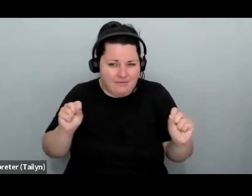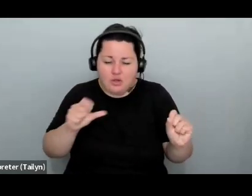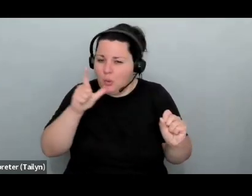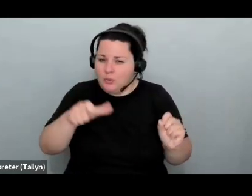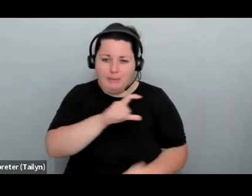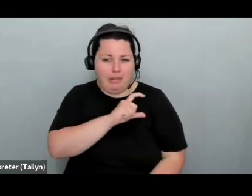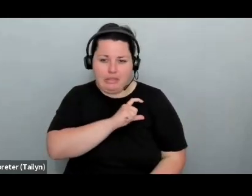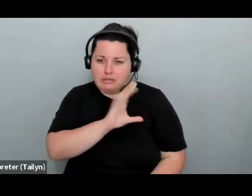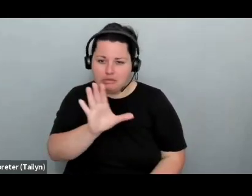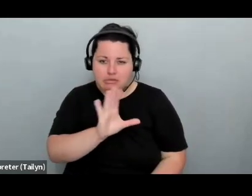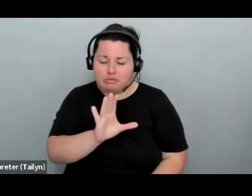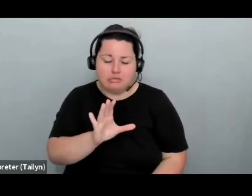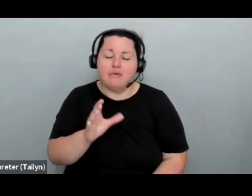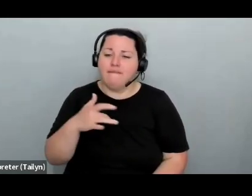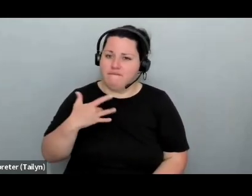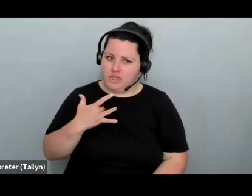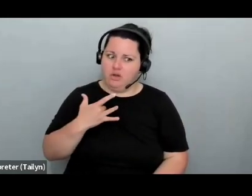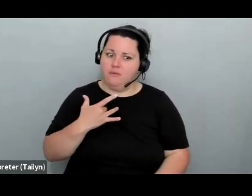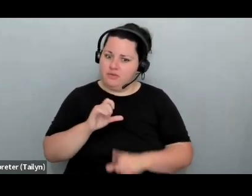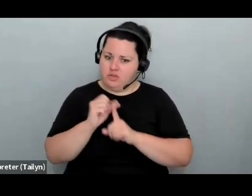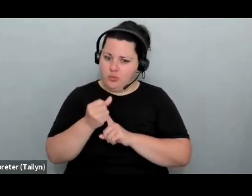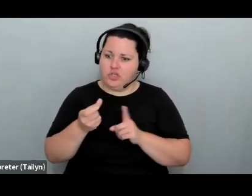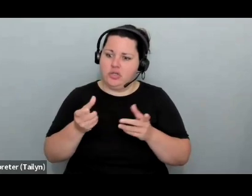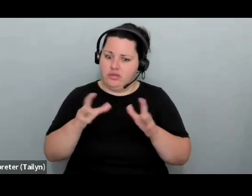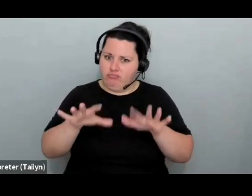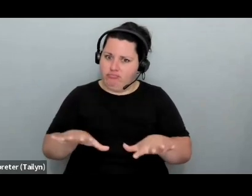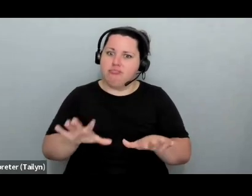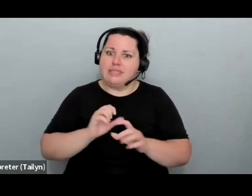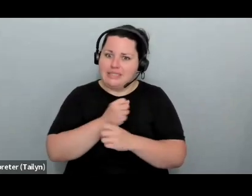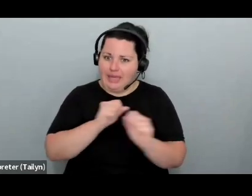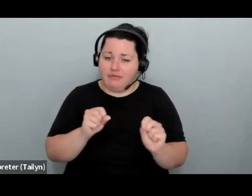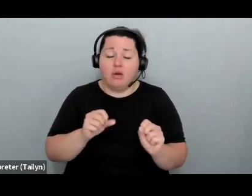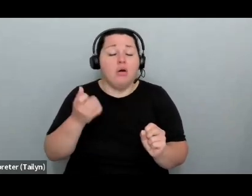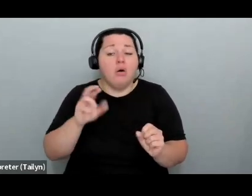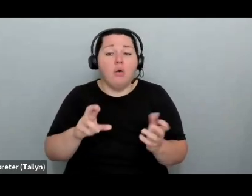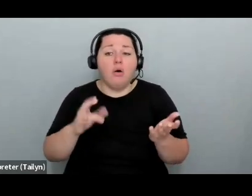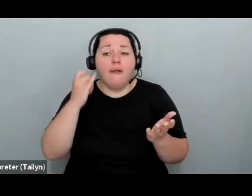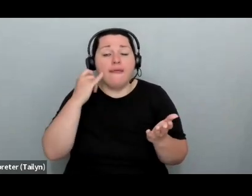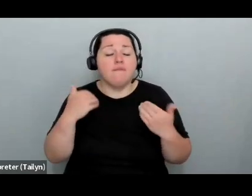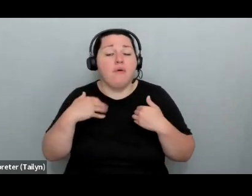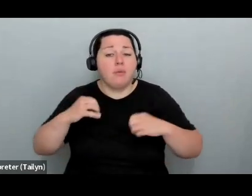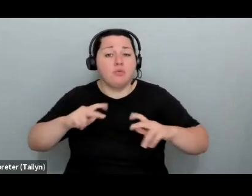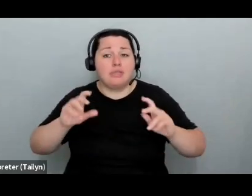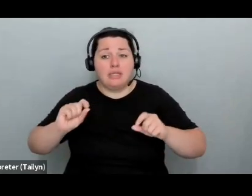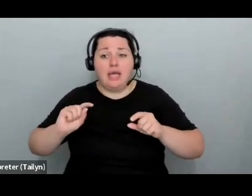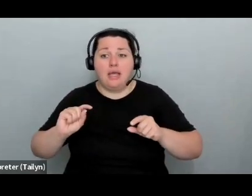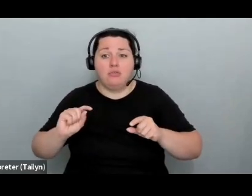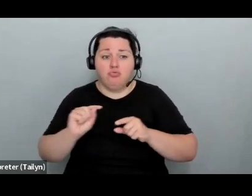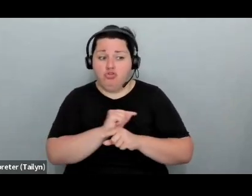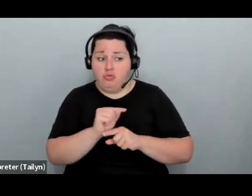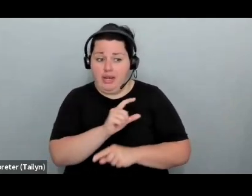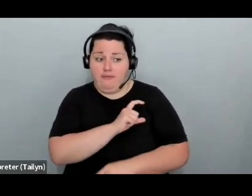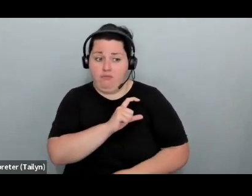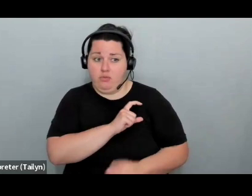law enforcement. I feel like I have the situation safe. Or when you have opportunities to train your law enforcement